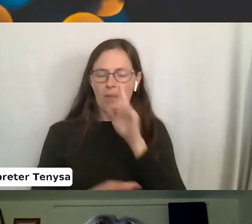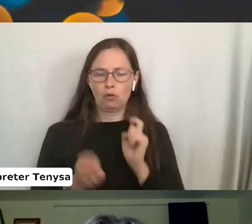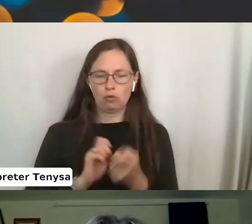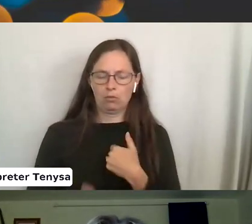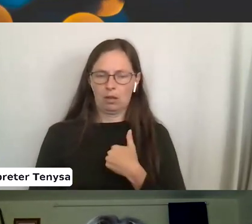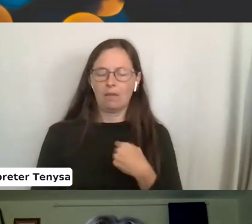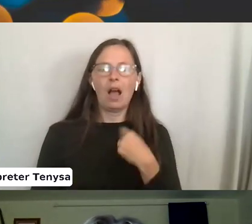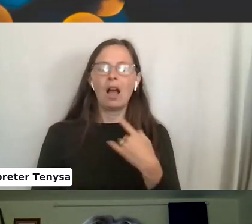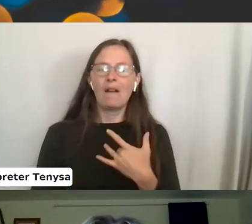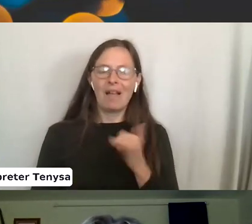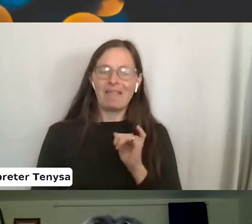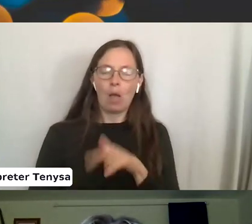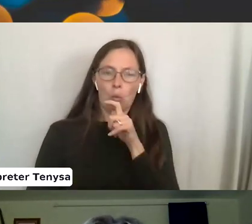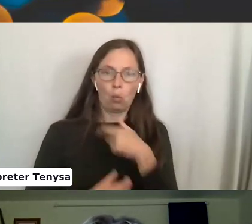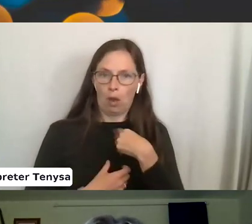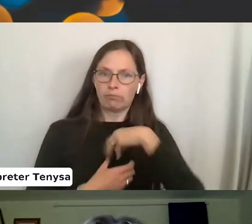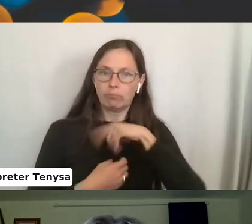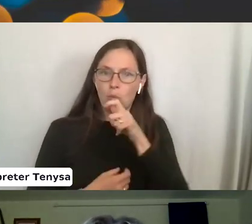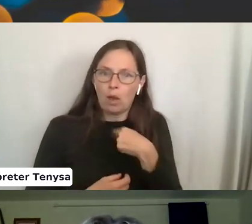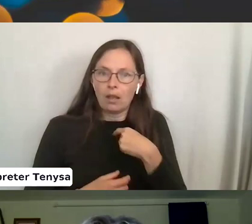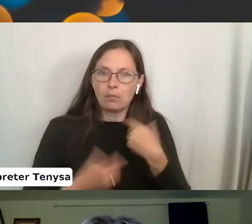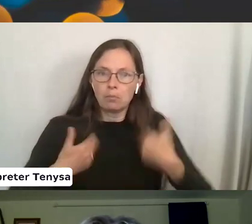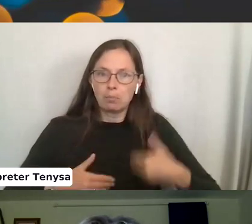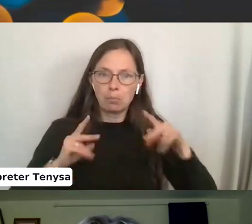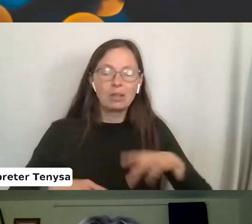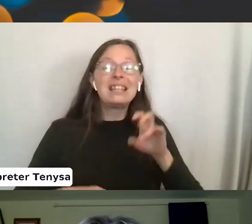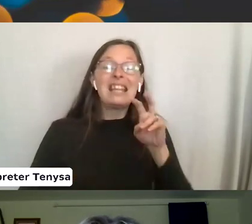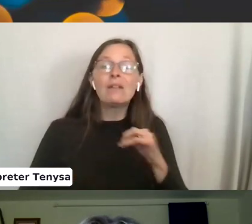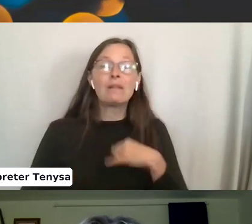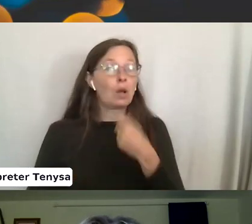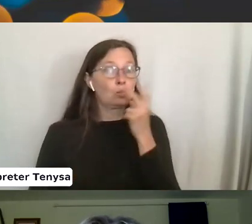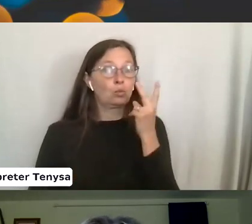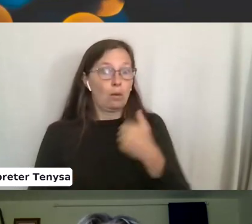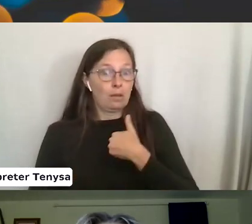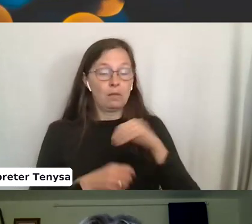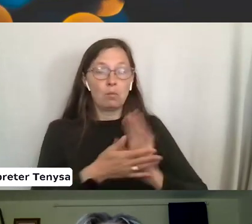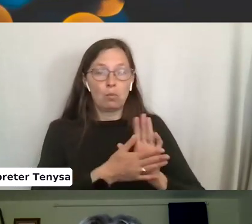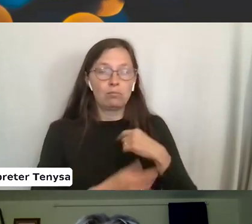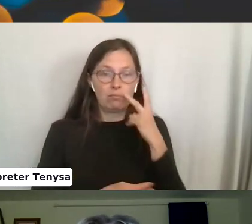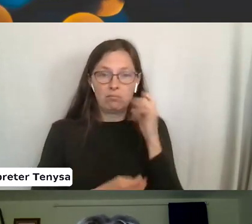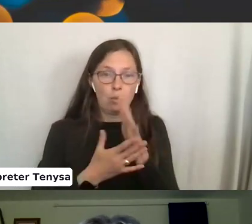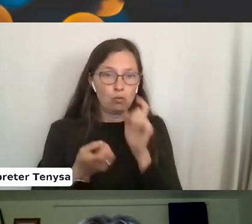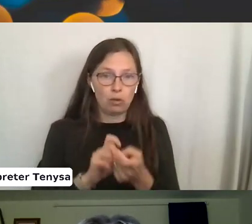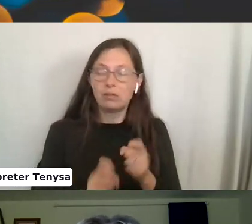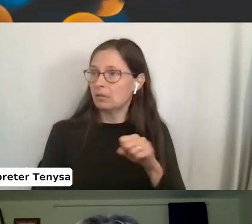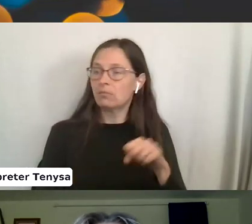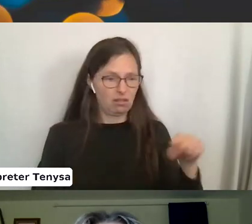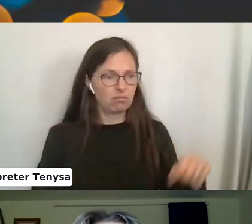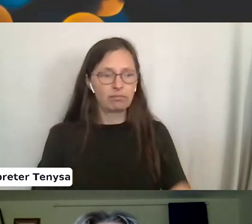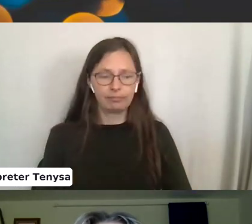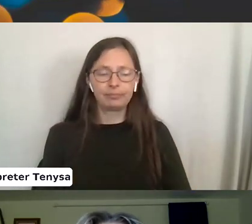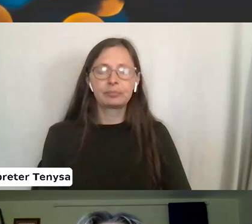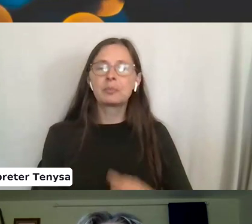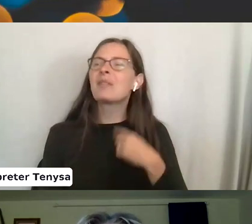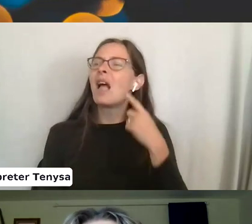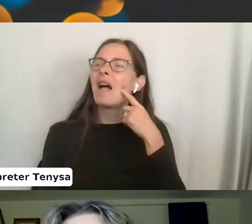but I feel like that's part of who I am as a person. And even if I saw myself in movies, I don't think that would change. No. Yeah. I think